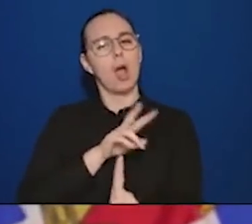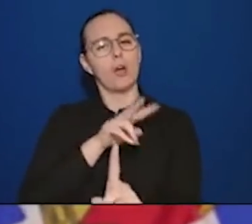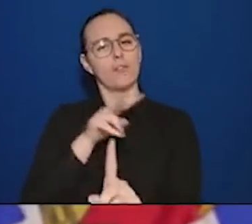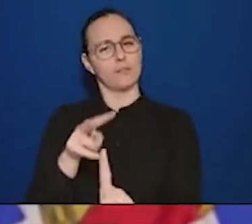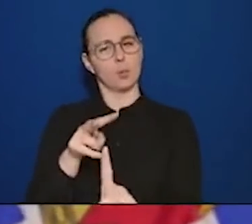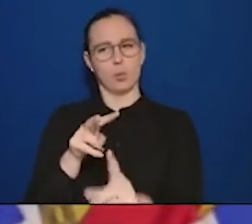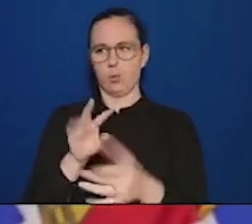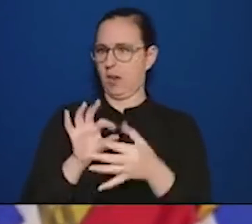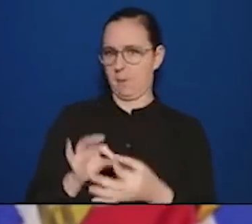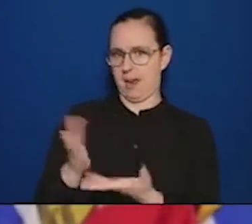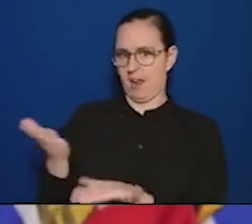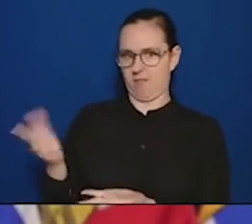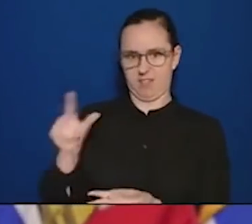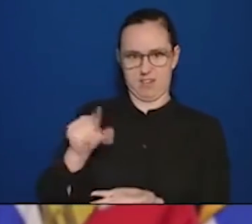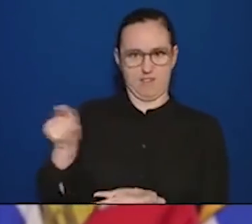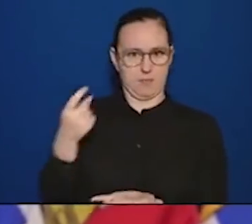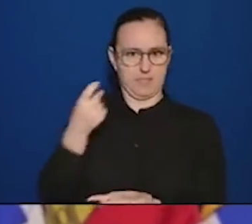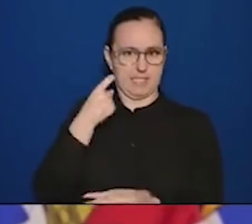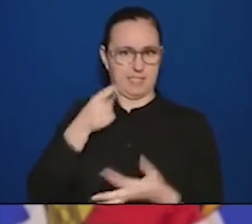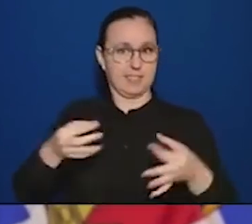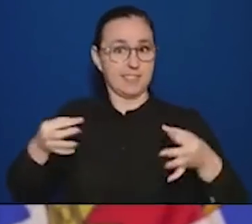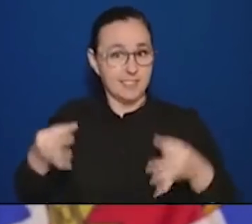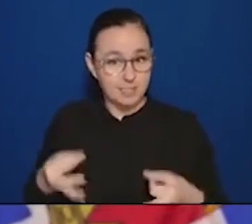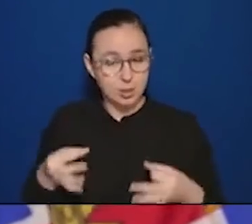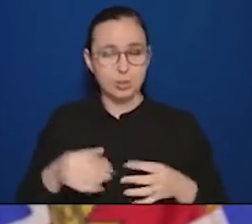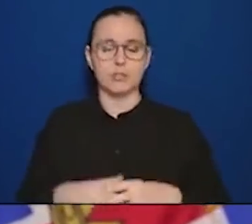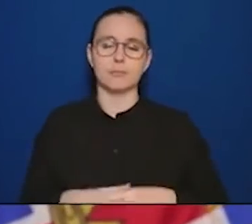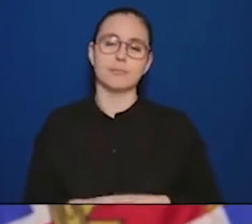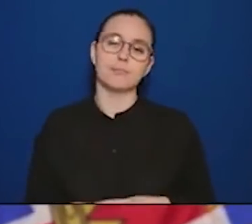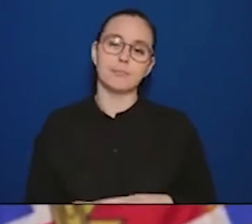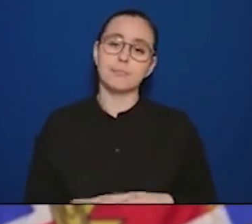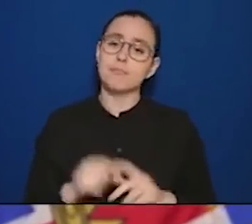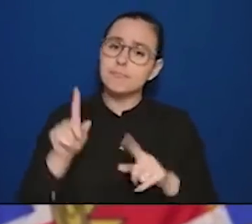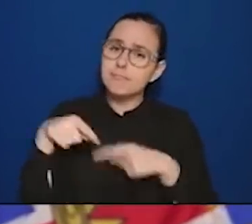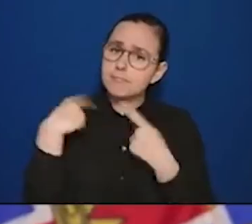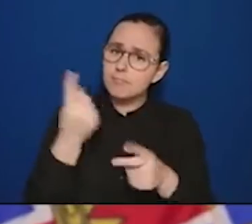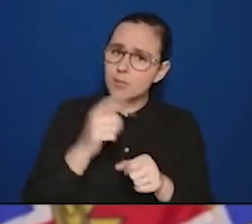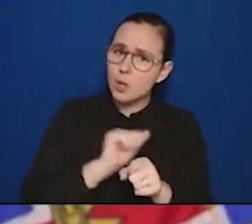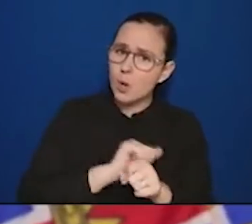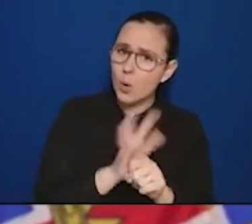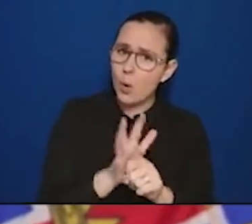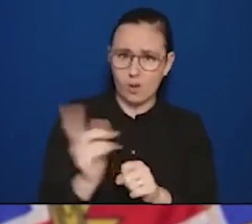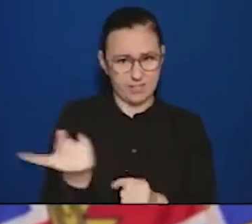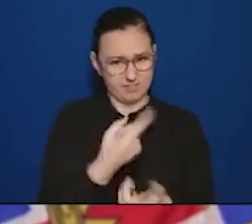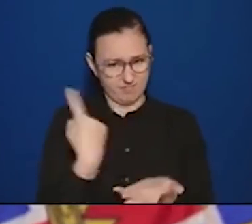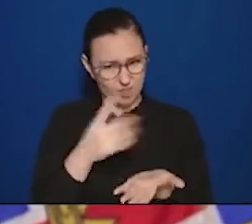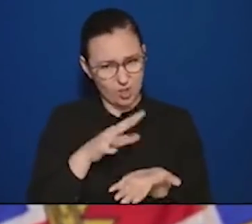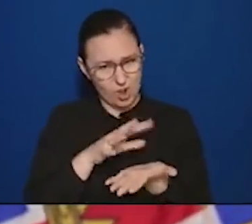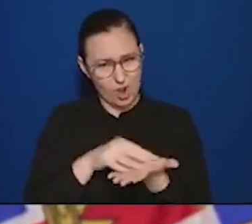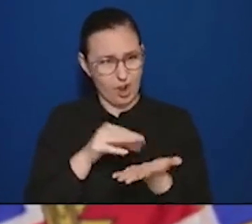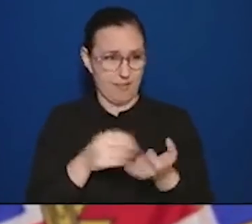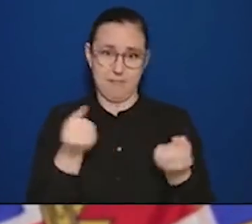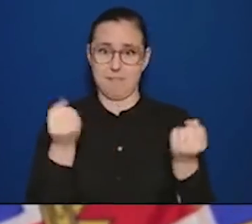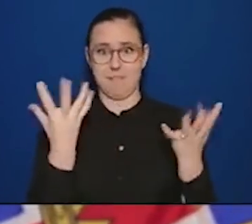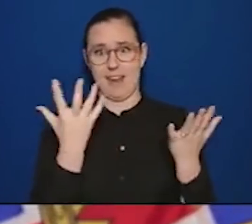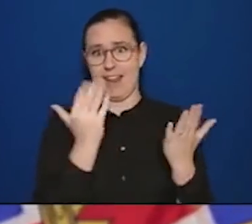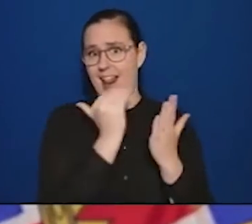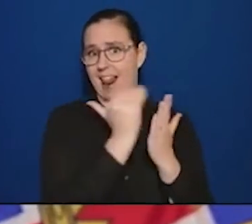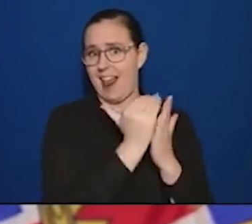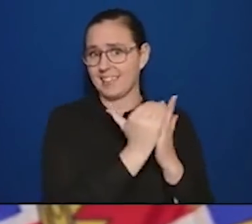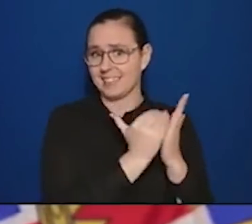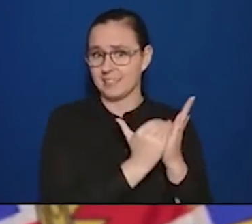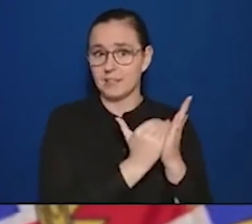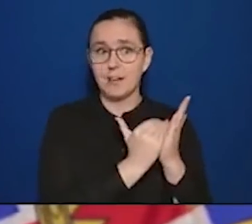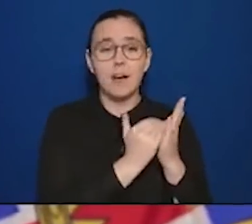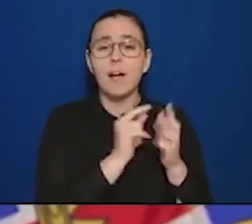been many, many lessons that we have learned from the COVID-19 pandemic. And one important lesson is that, as